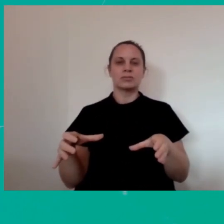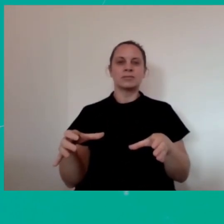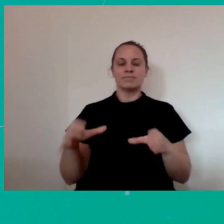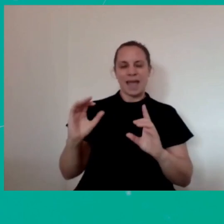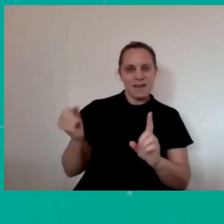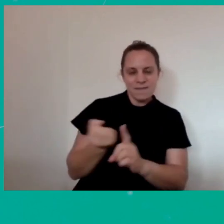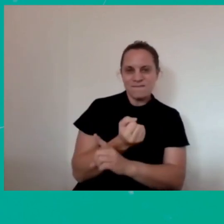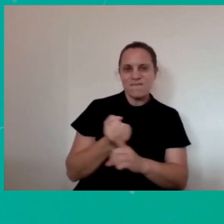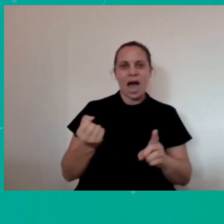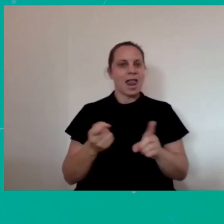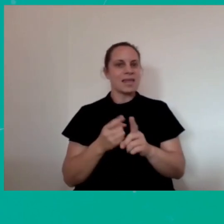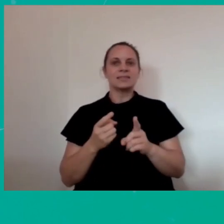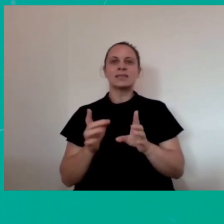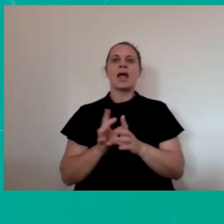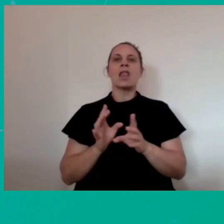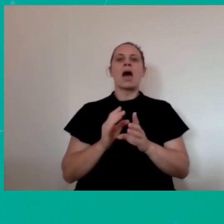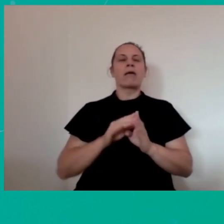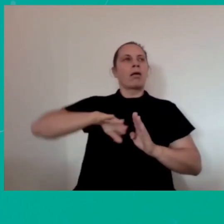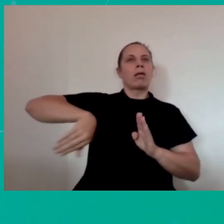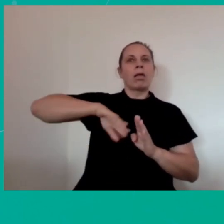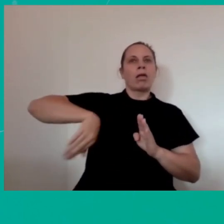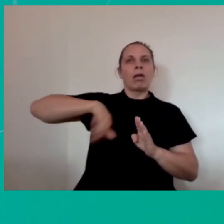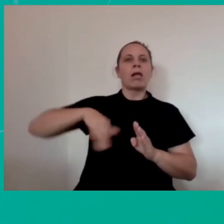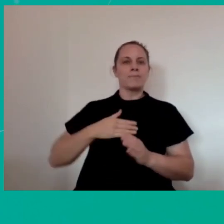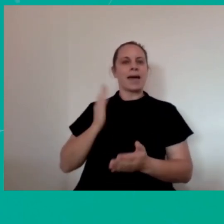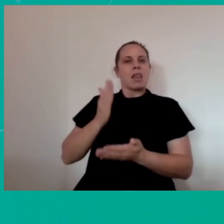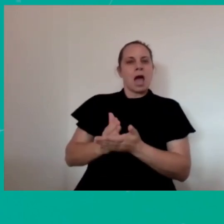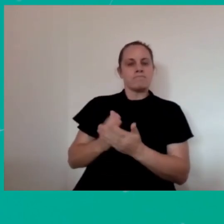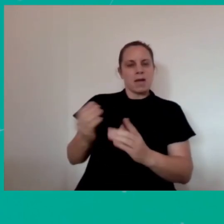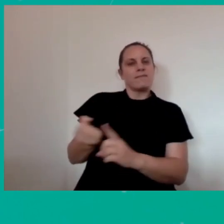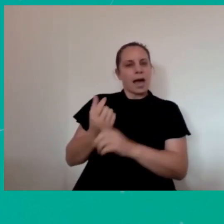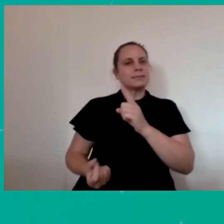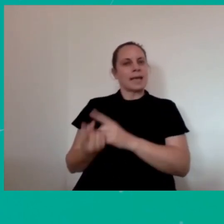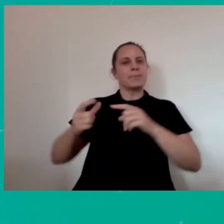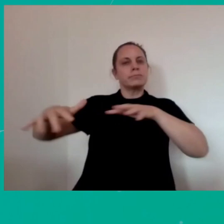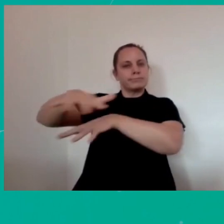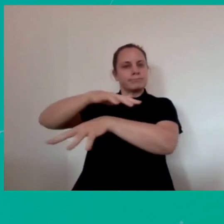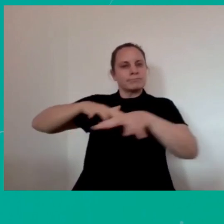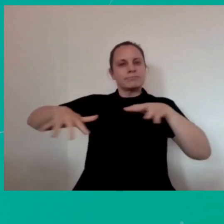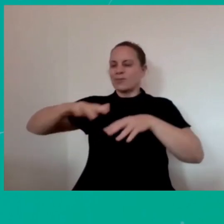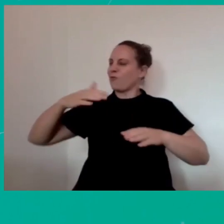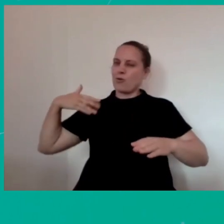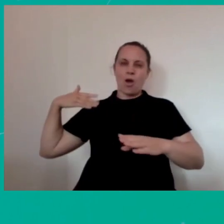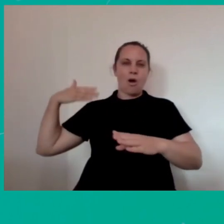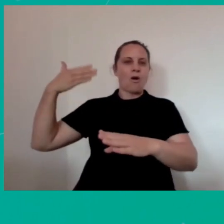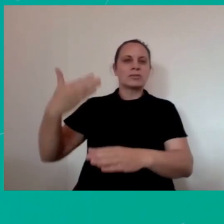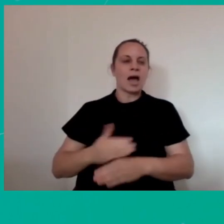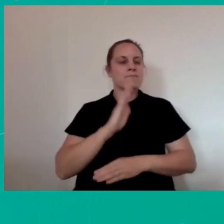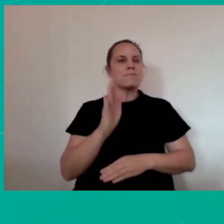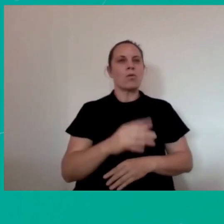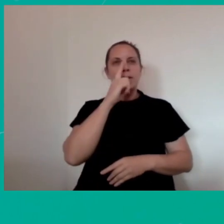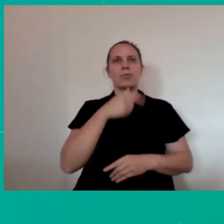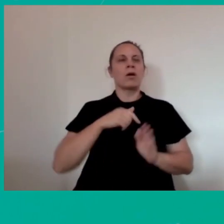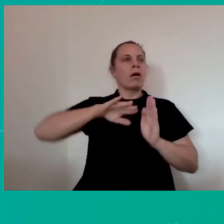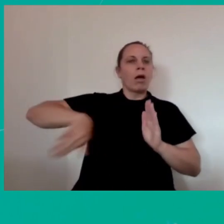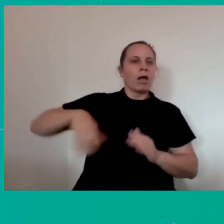hiding in plain sight in Aotearoa for too long. We don't talk about it. We don't acknowledge